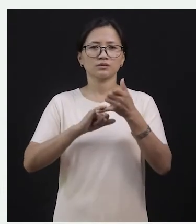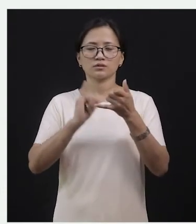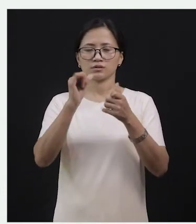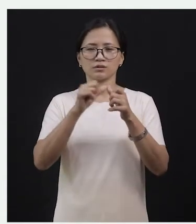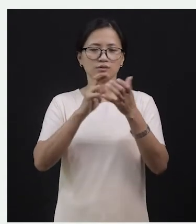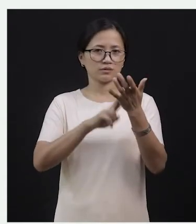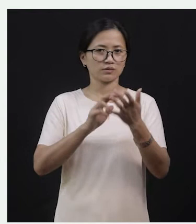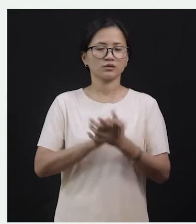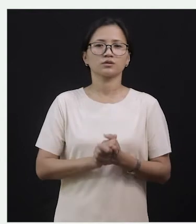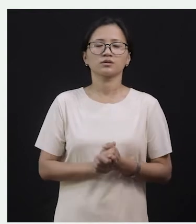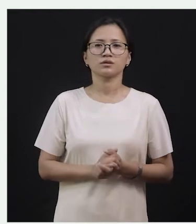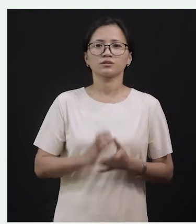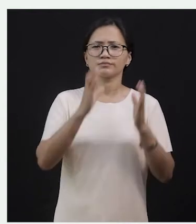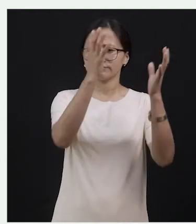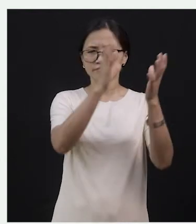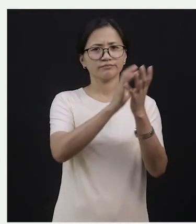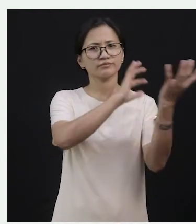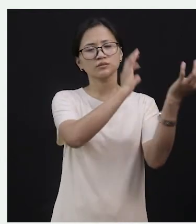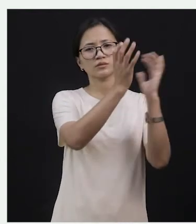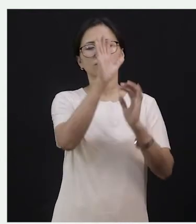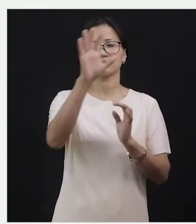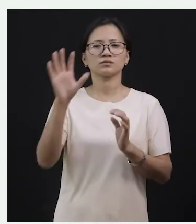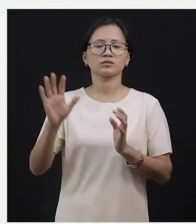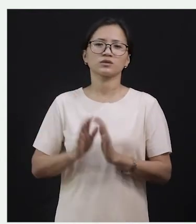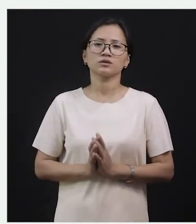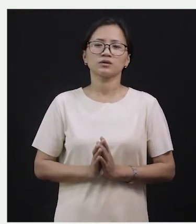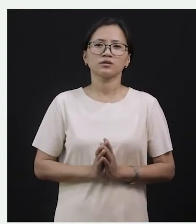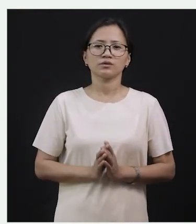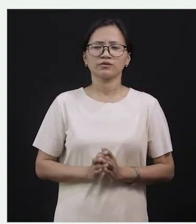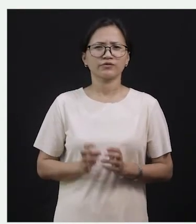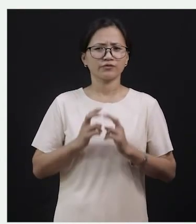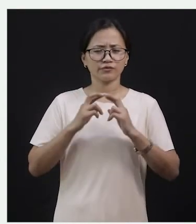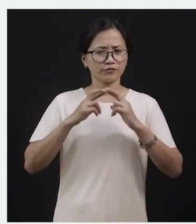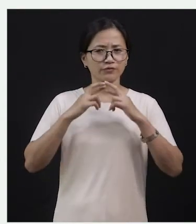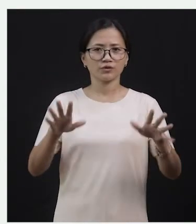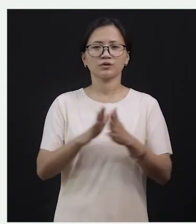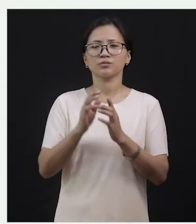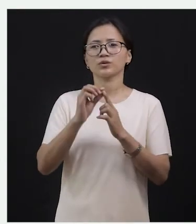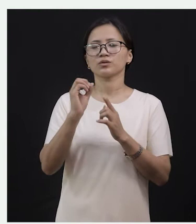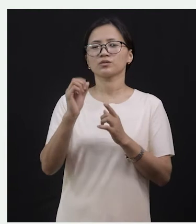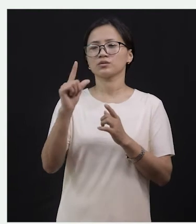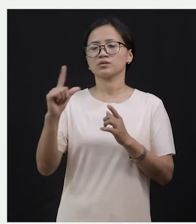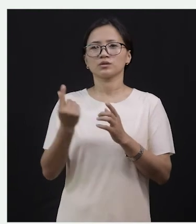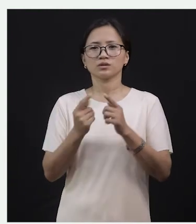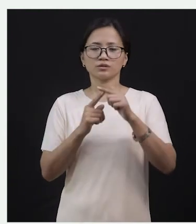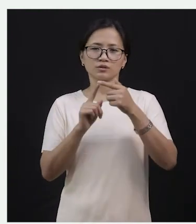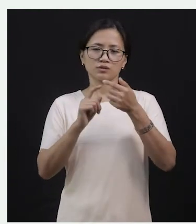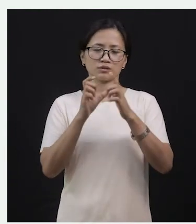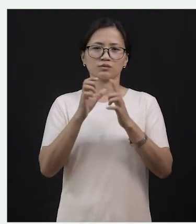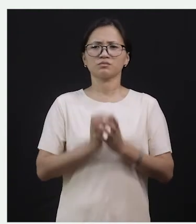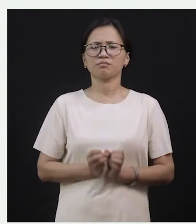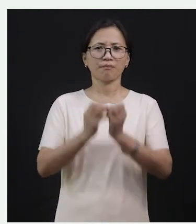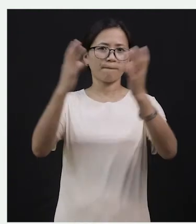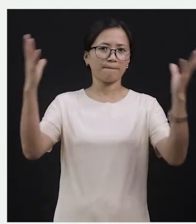continent. It is also said that the Asian countries are very populated, okay? Populated means